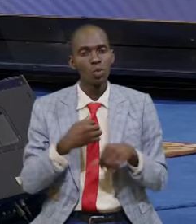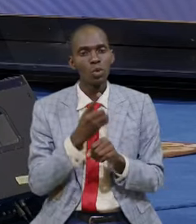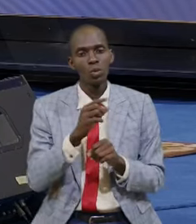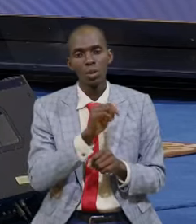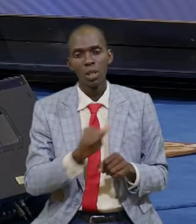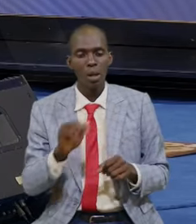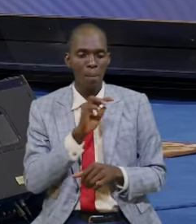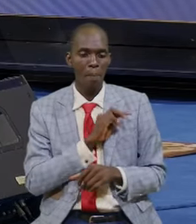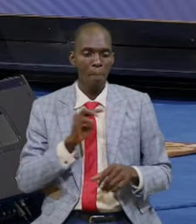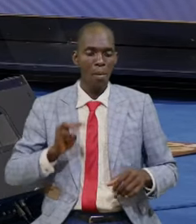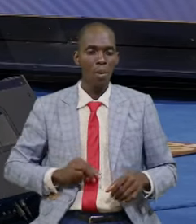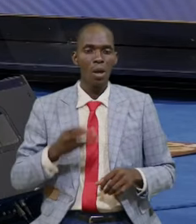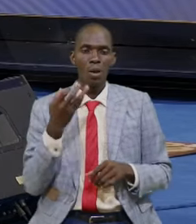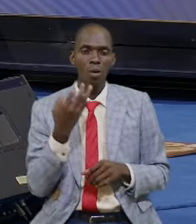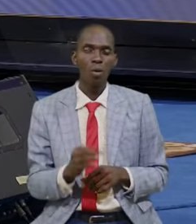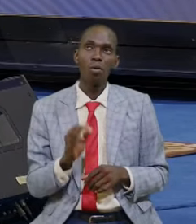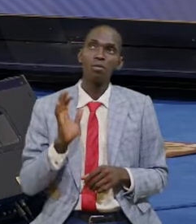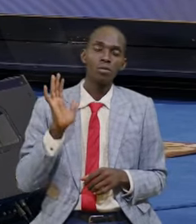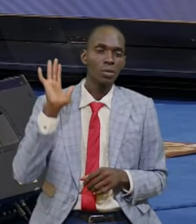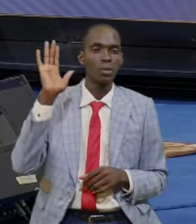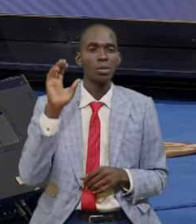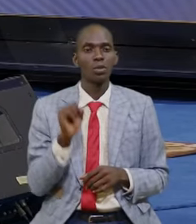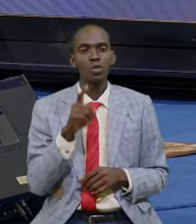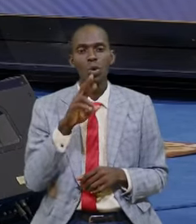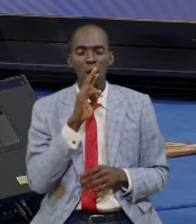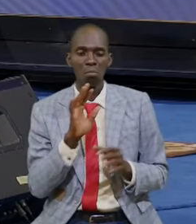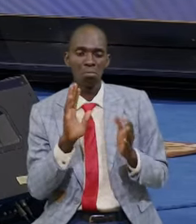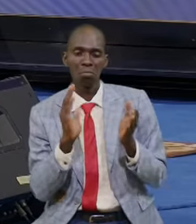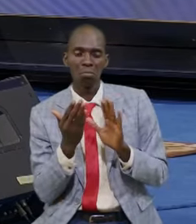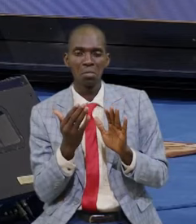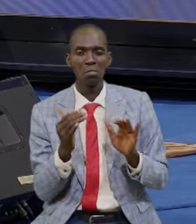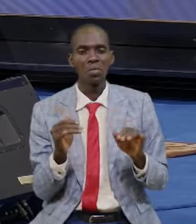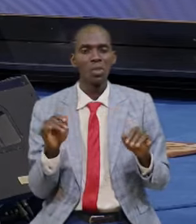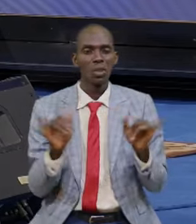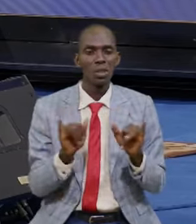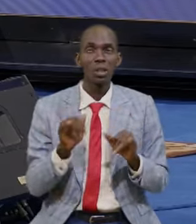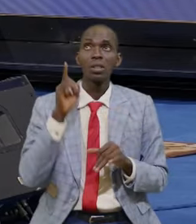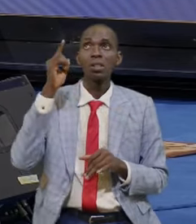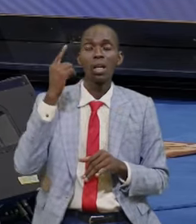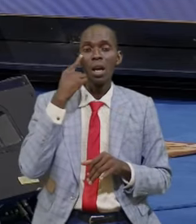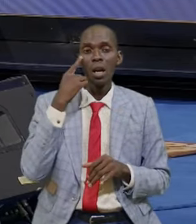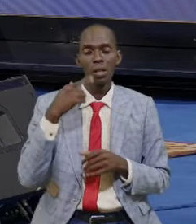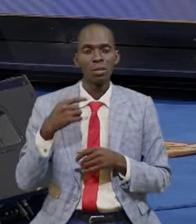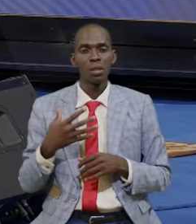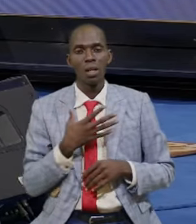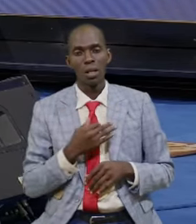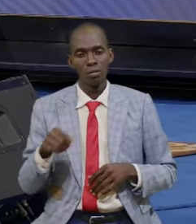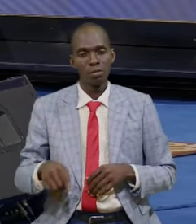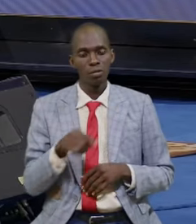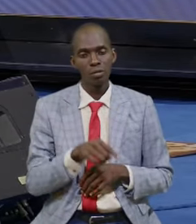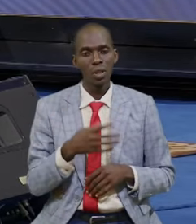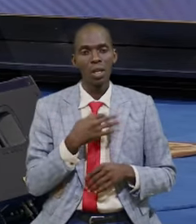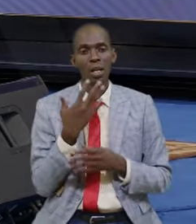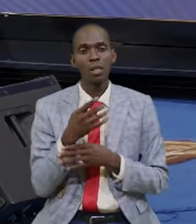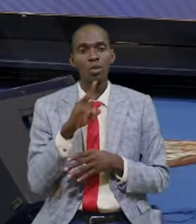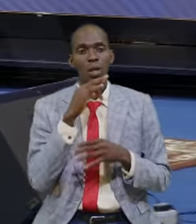hand, you're like His mouth, you're like His eyes, you're like His feet. And now, as dear children, you're followers of